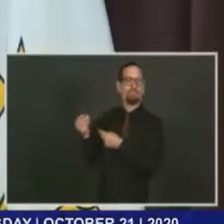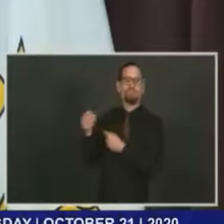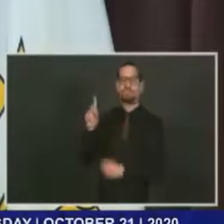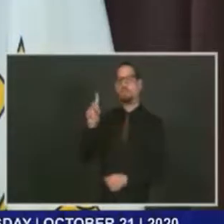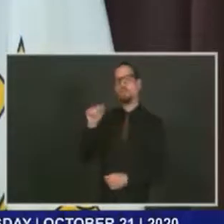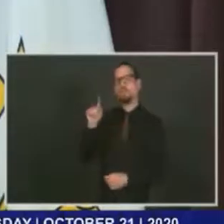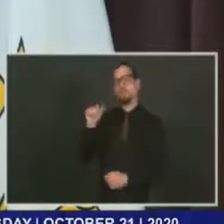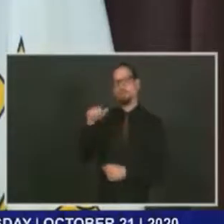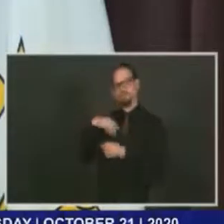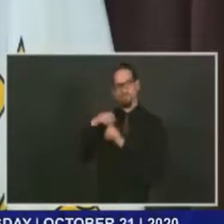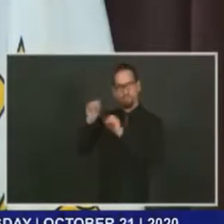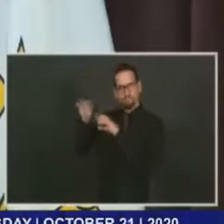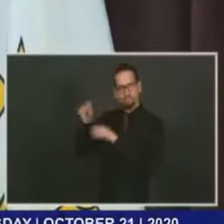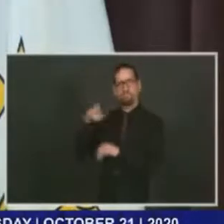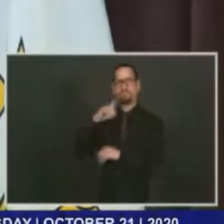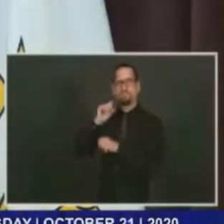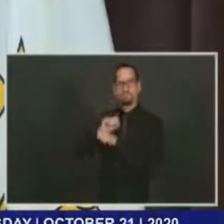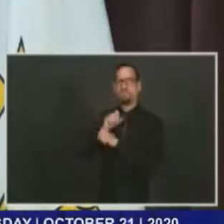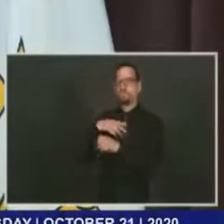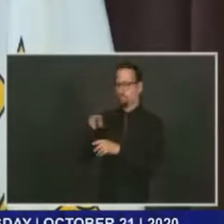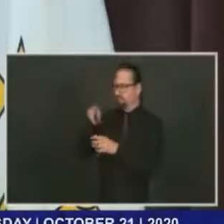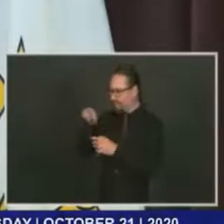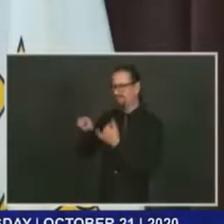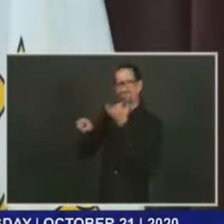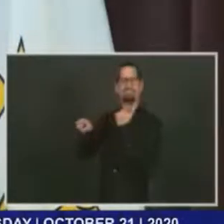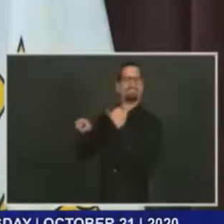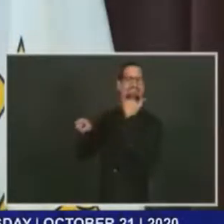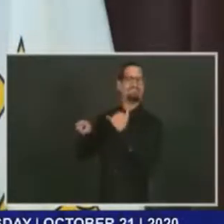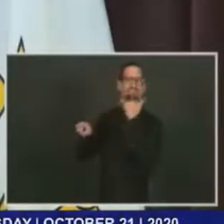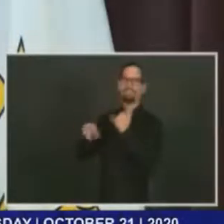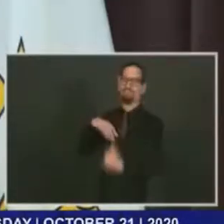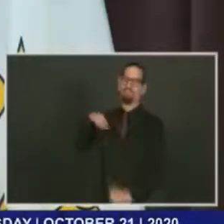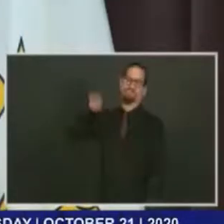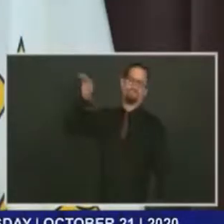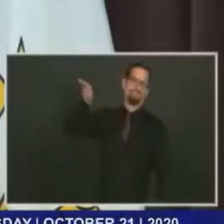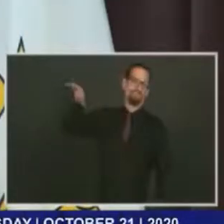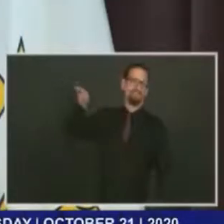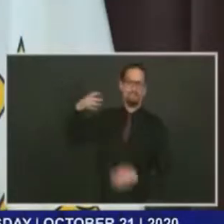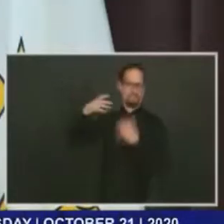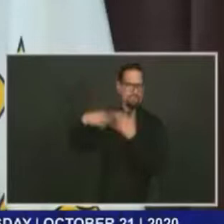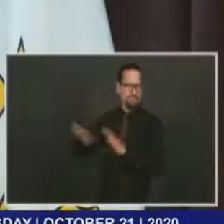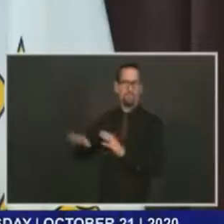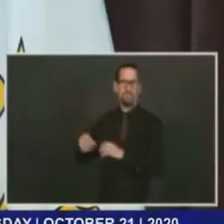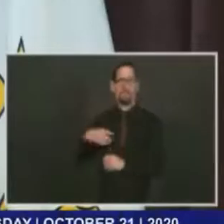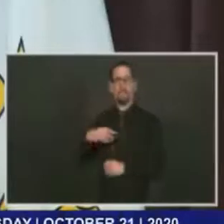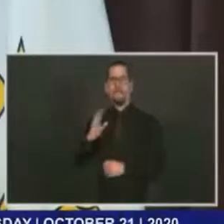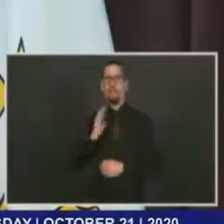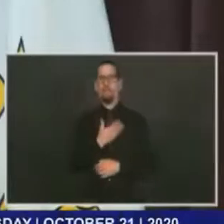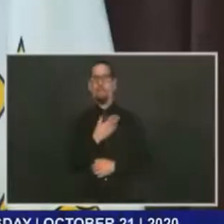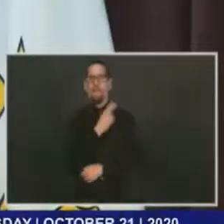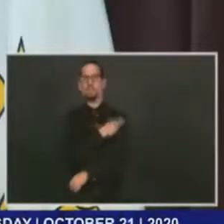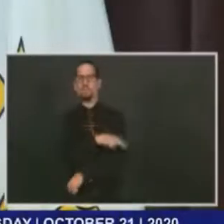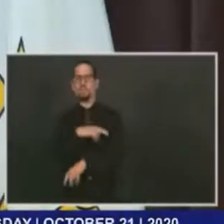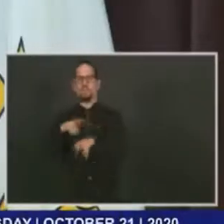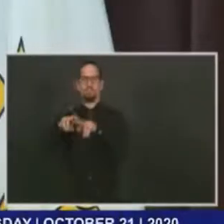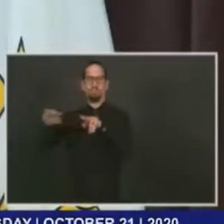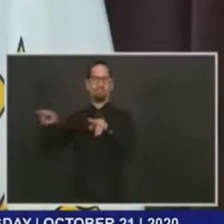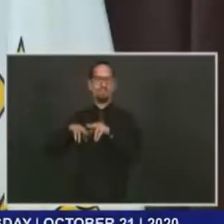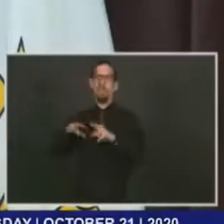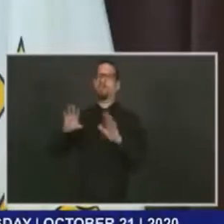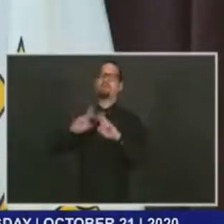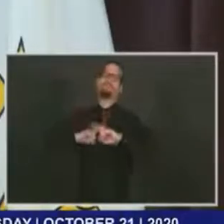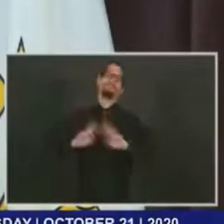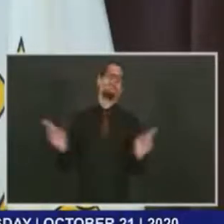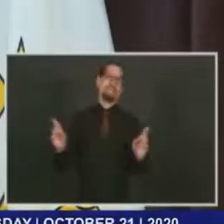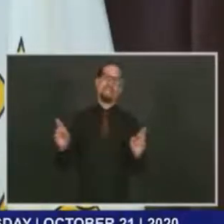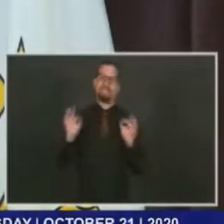data points. So this is one that we'll be reaching out to them to correct. Our hospitals are ready. They have the capacity